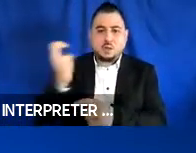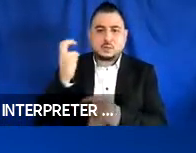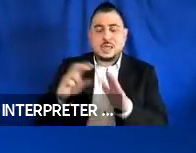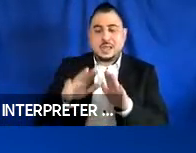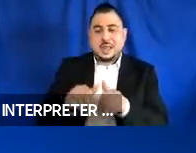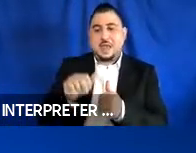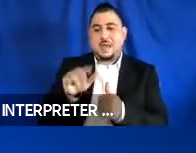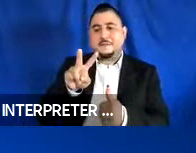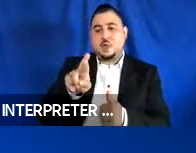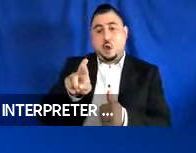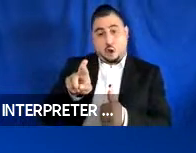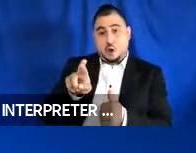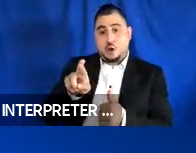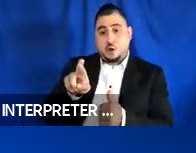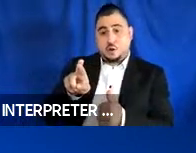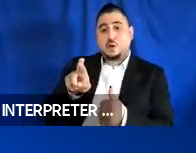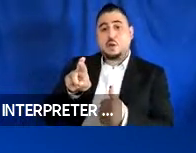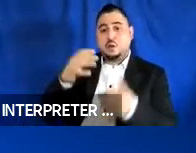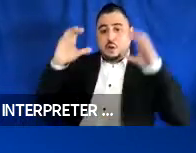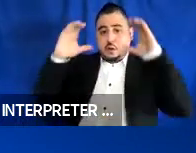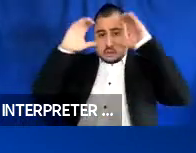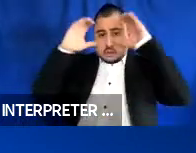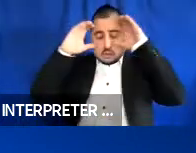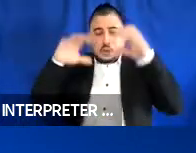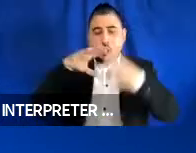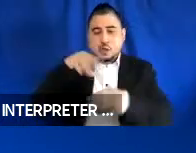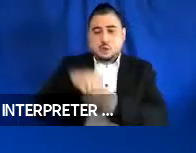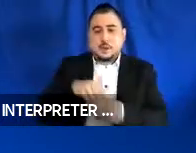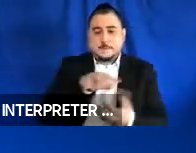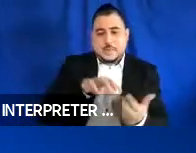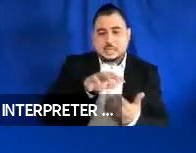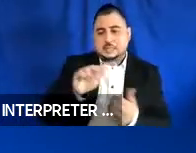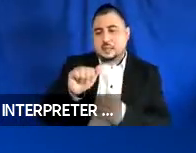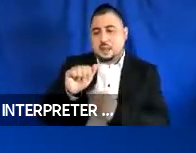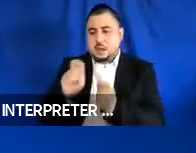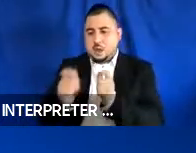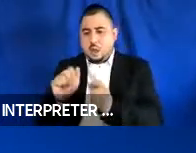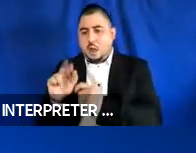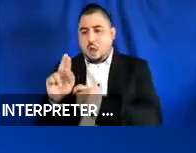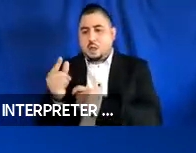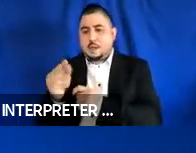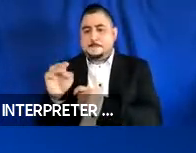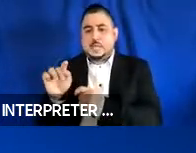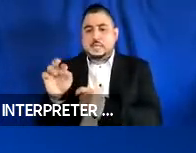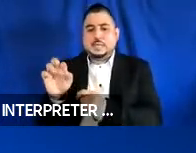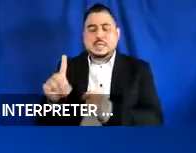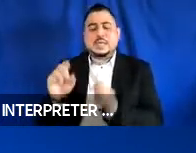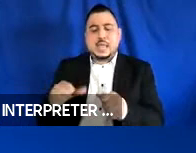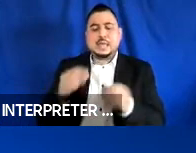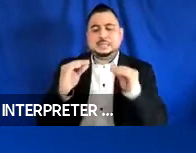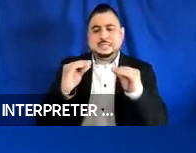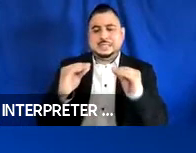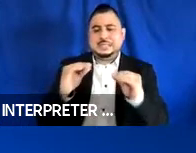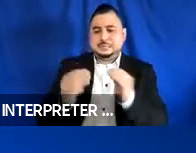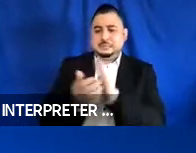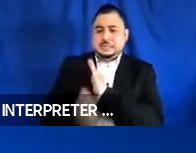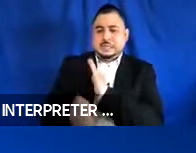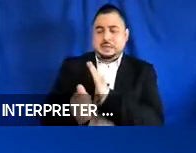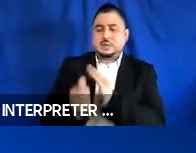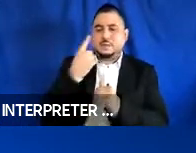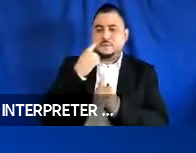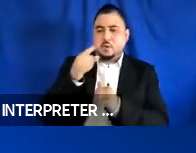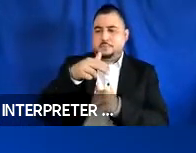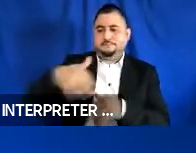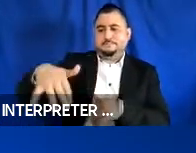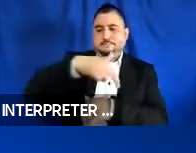virtual reality, including mixed and augmented, can help teach pedestrian skills. She received